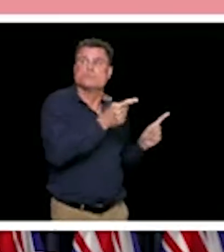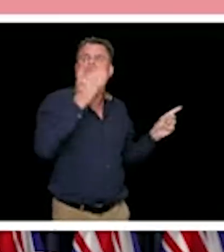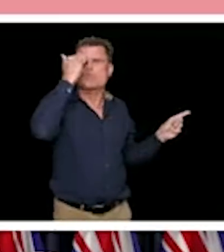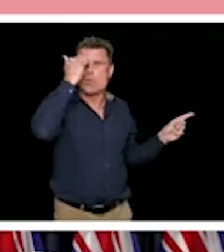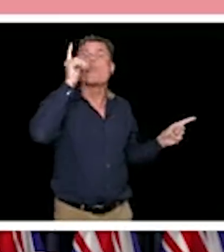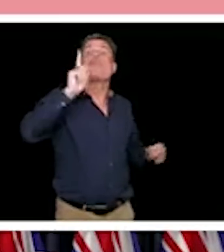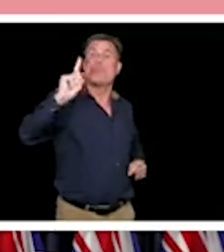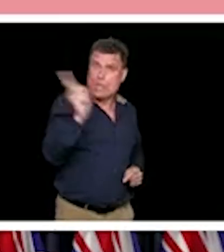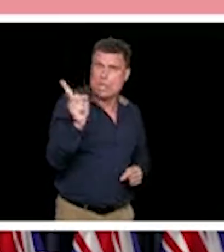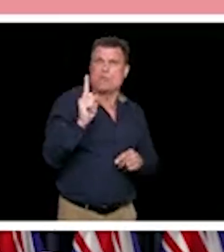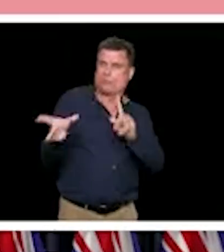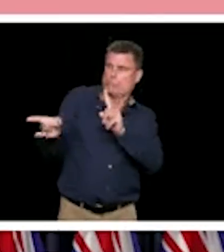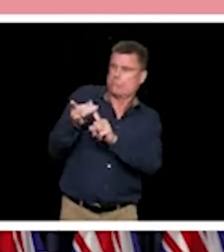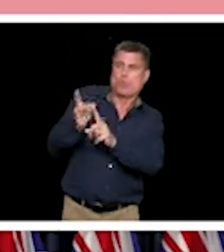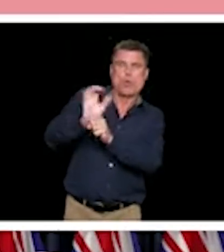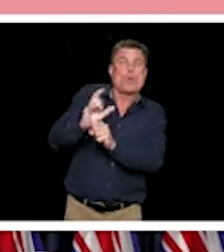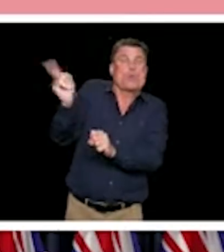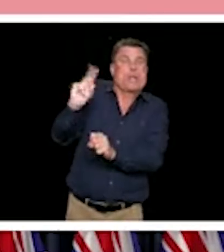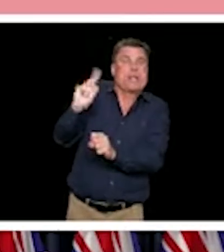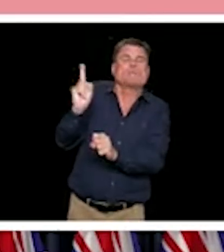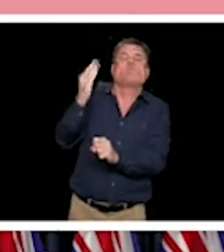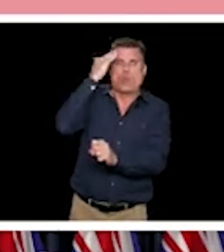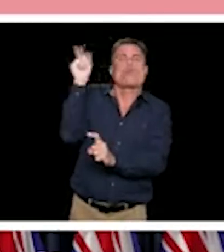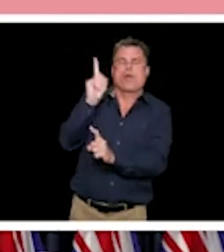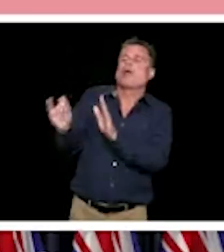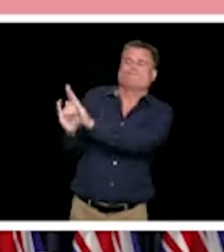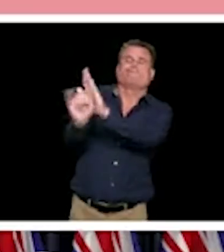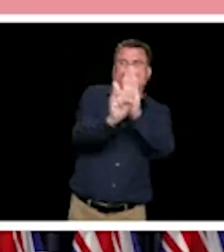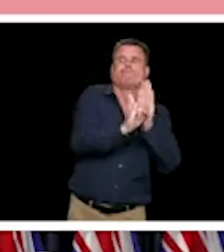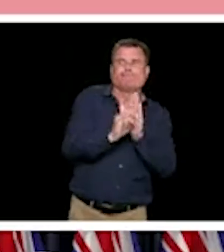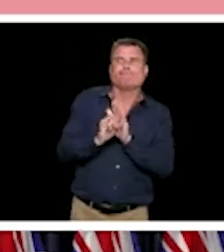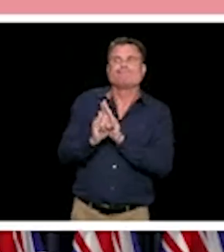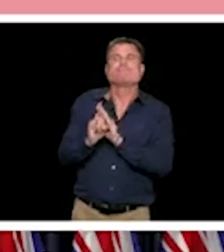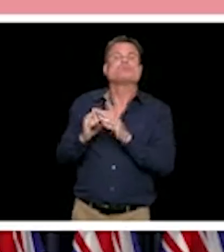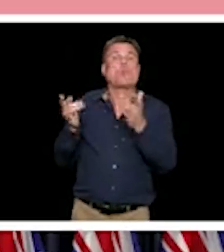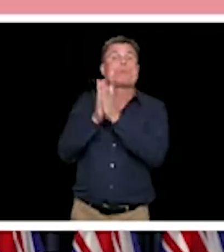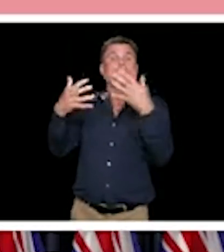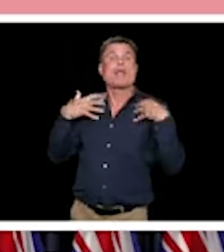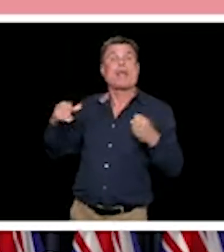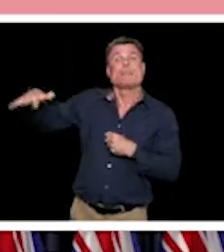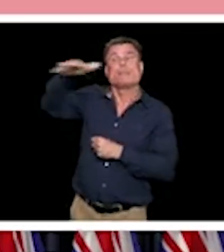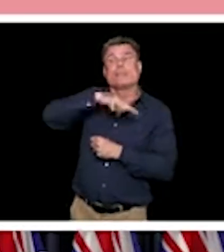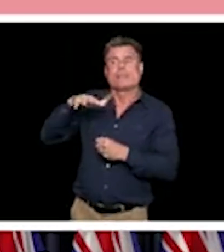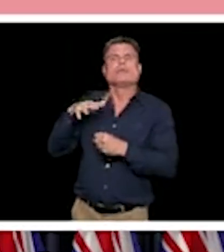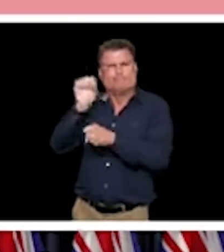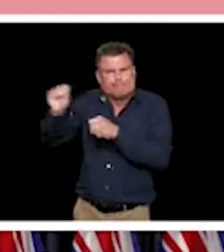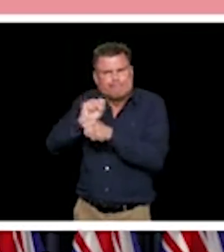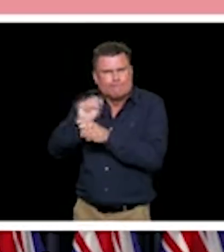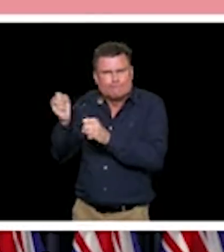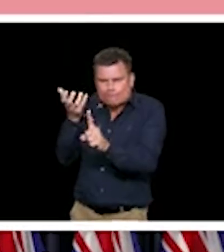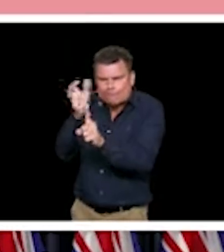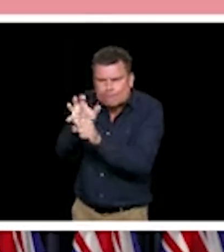a link to in the province, despite our increasing numbers. And that's really a testament to the work that's being done by public health teams